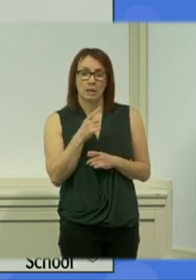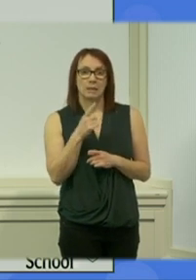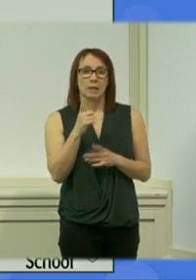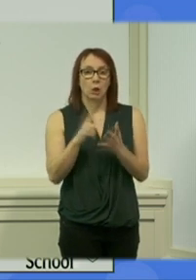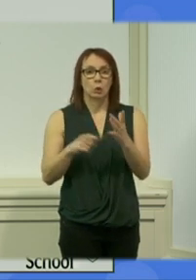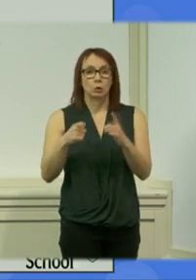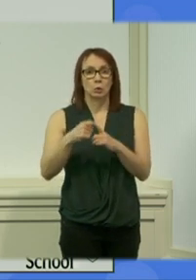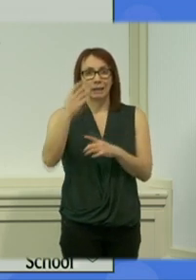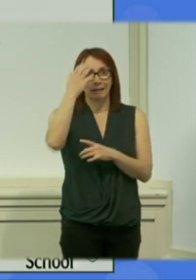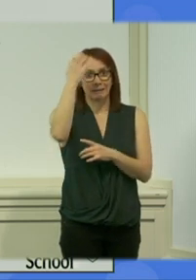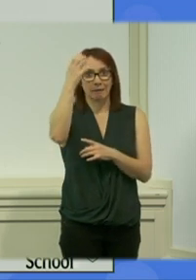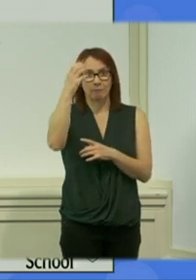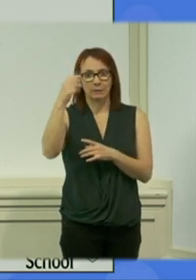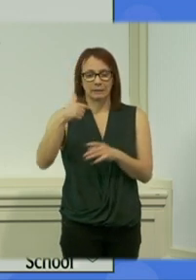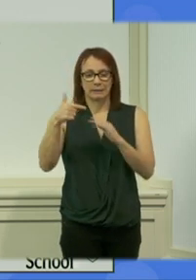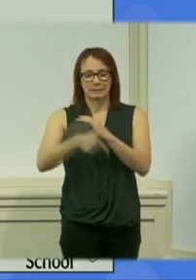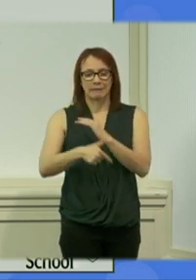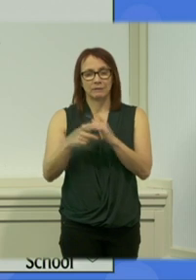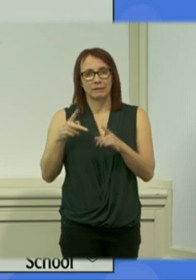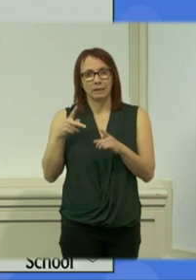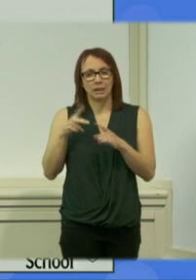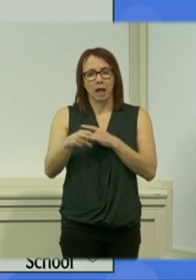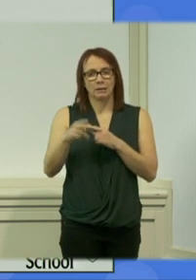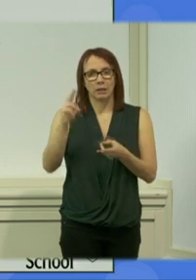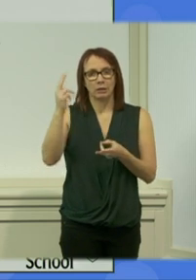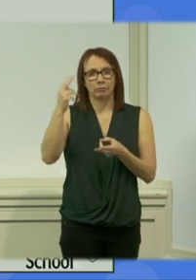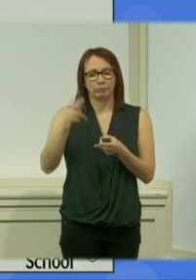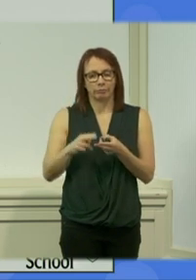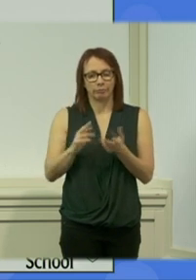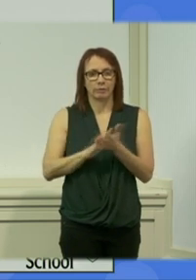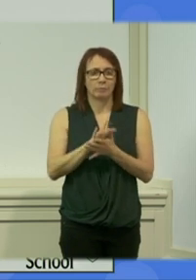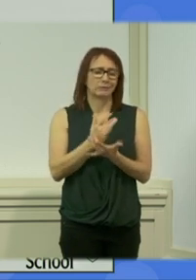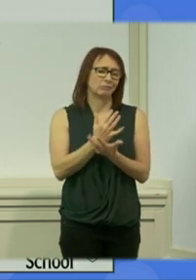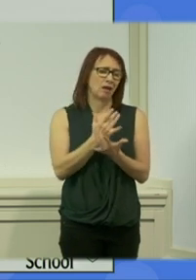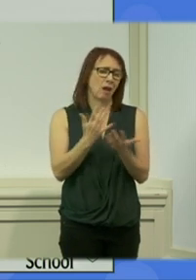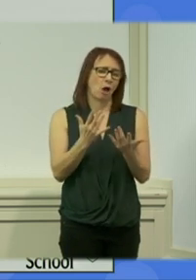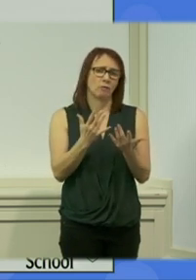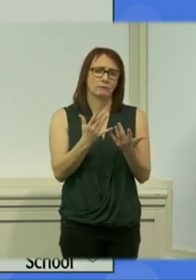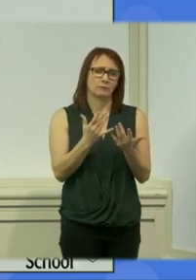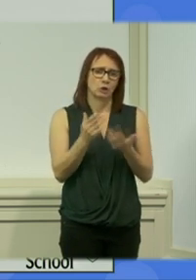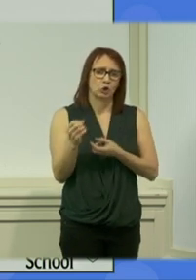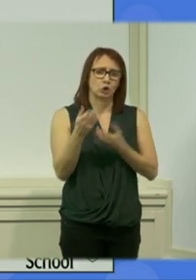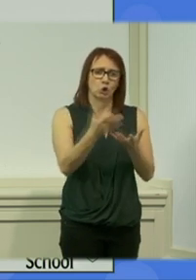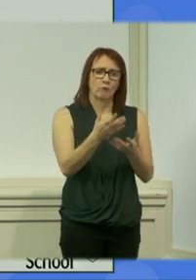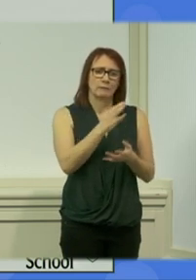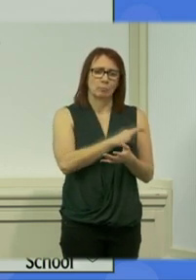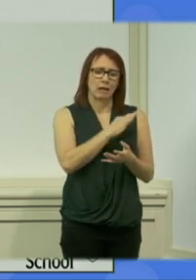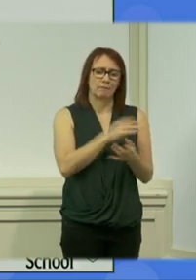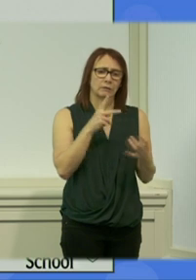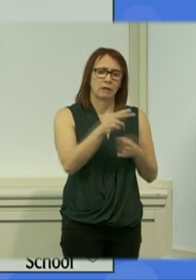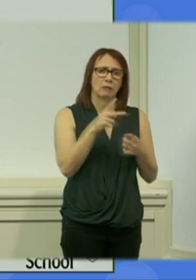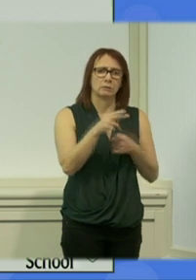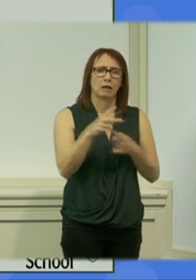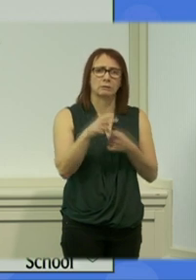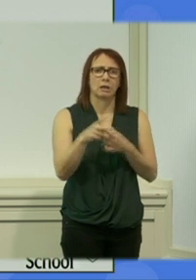UK government introduced the austerity policy, which led to lots of cuts in public spending, including benefits, and